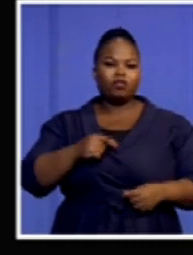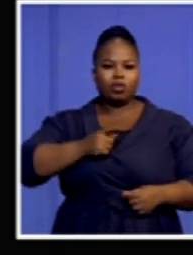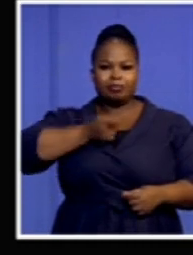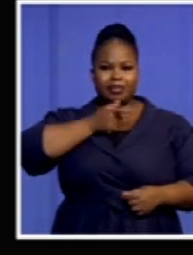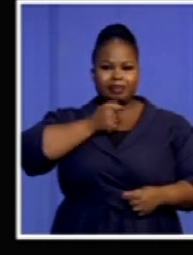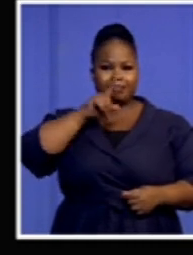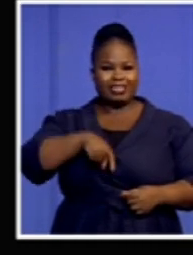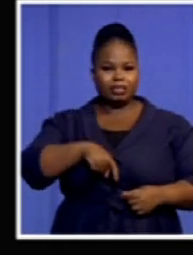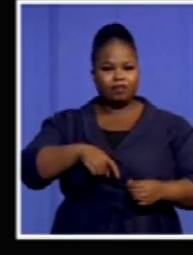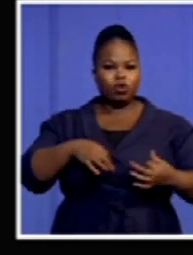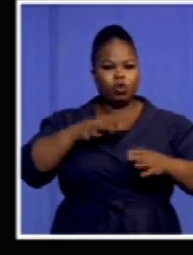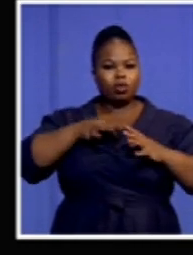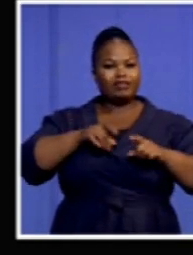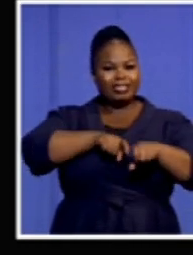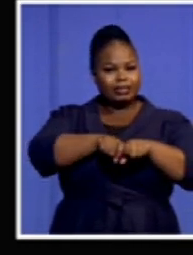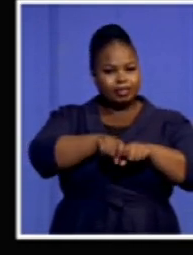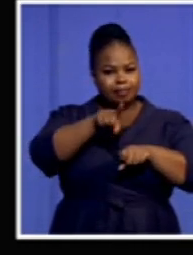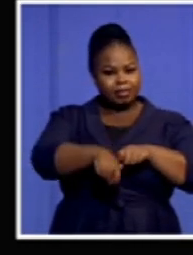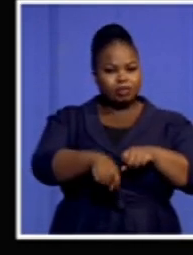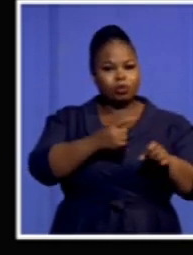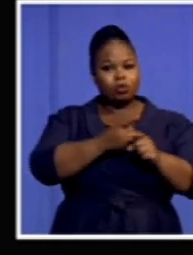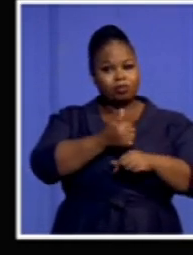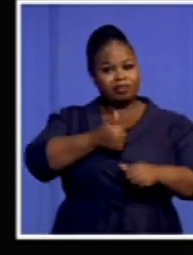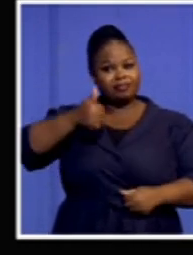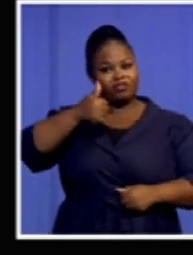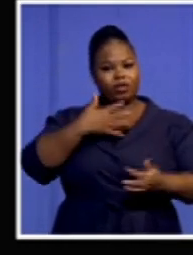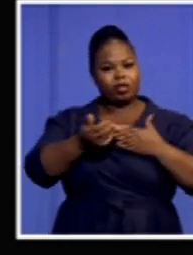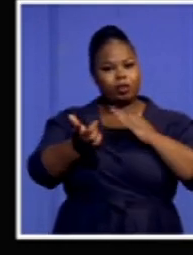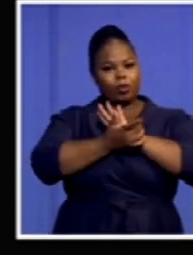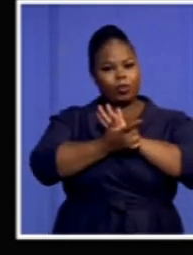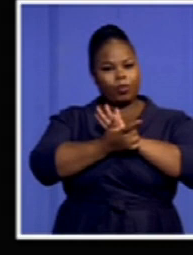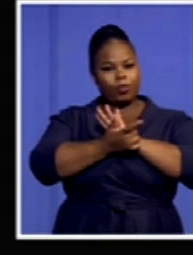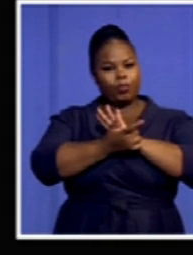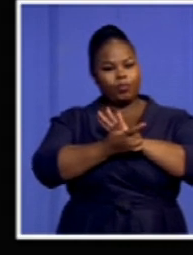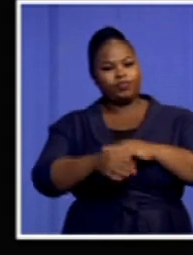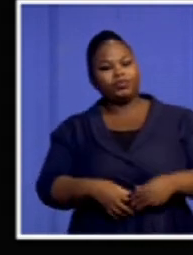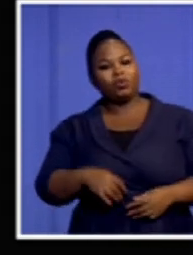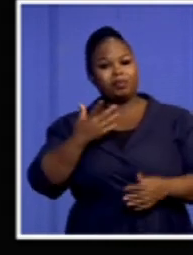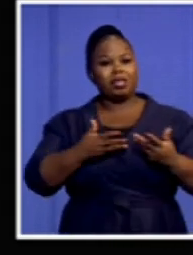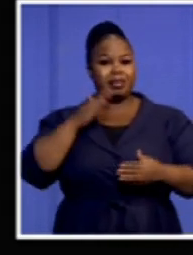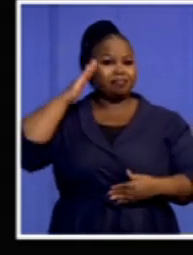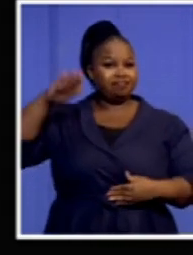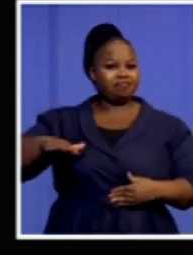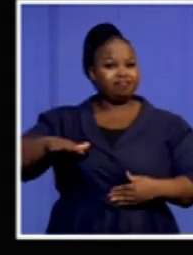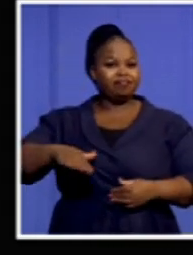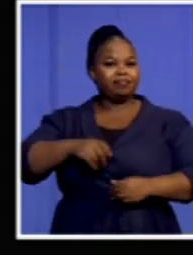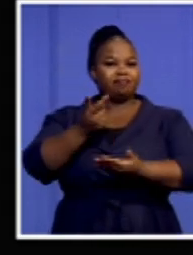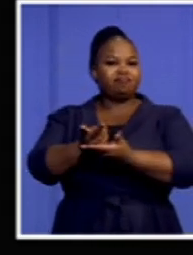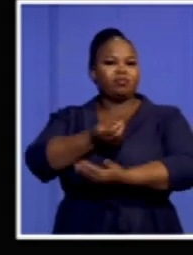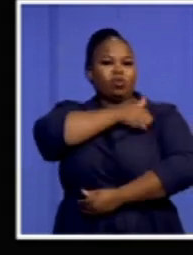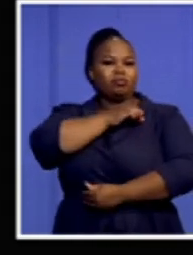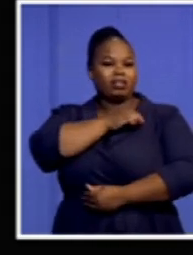be authorized by any law or be admitted in a health establishment, quarantine or isolation